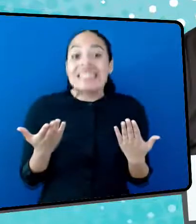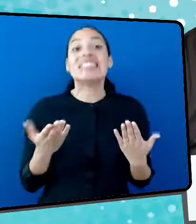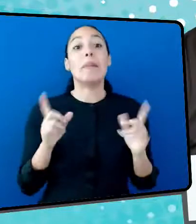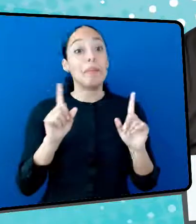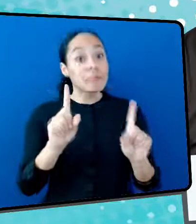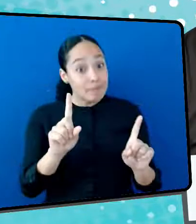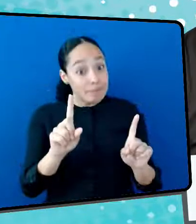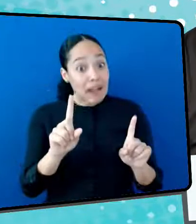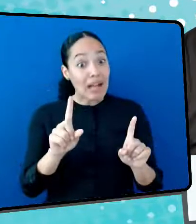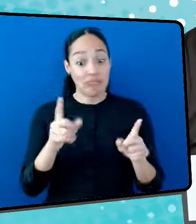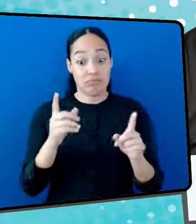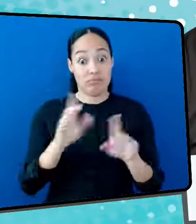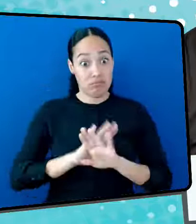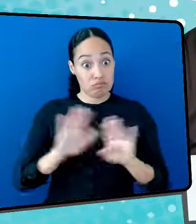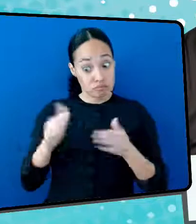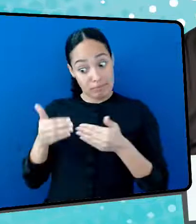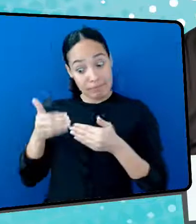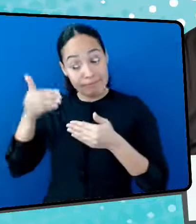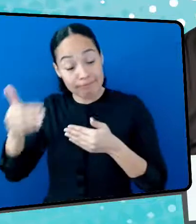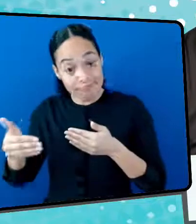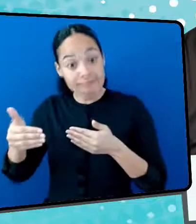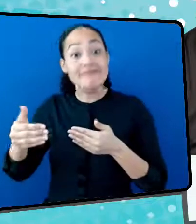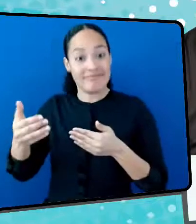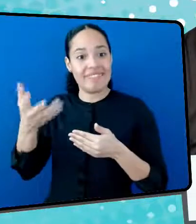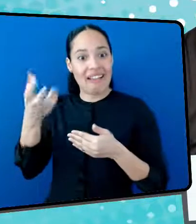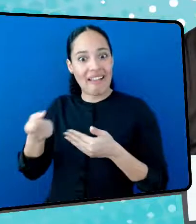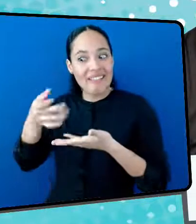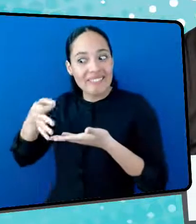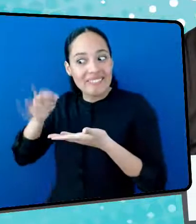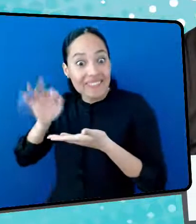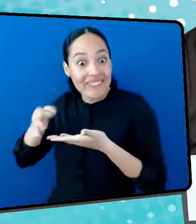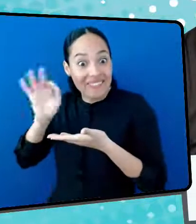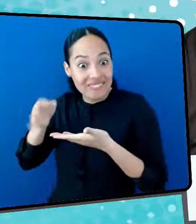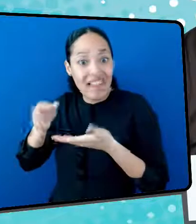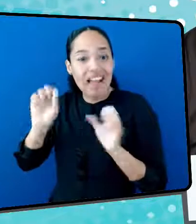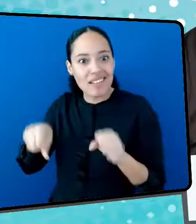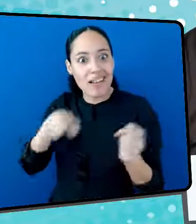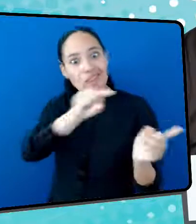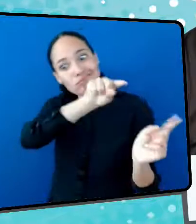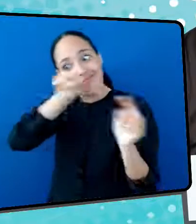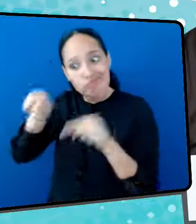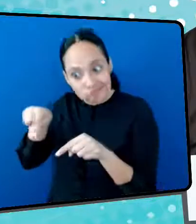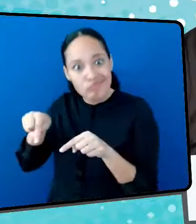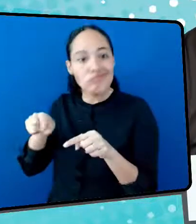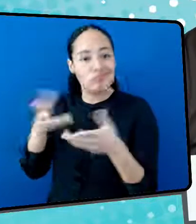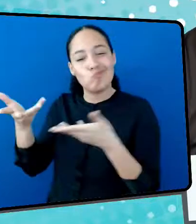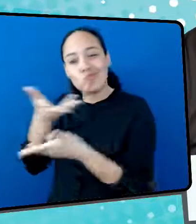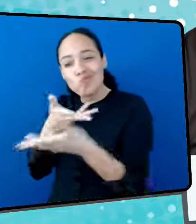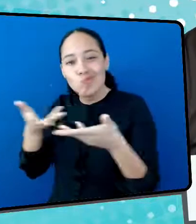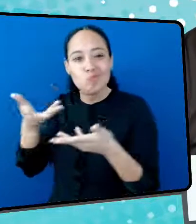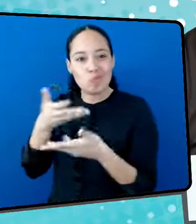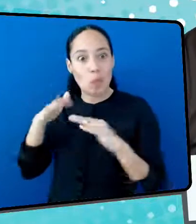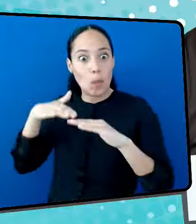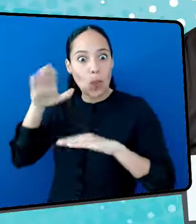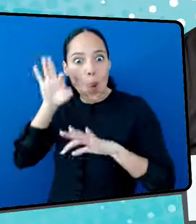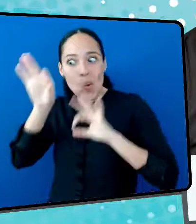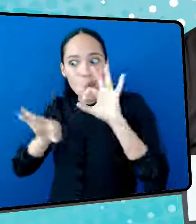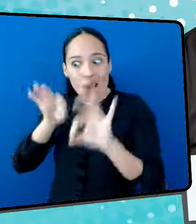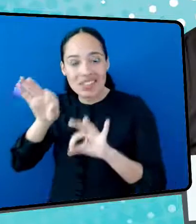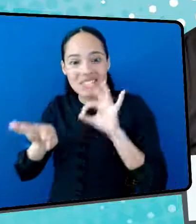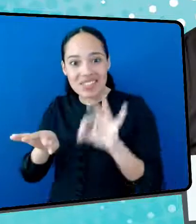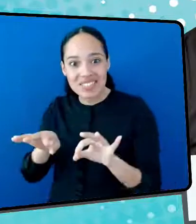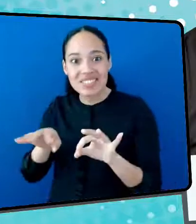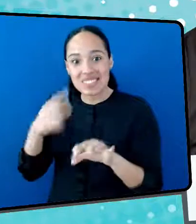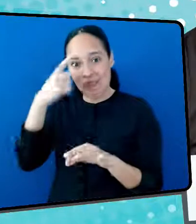straight after the show if you have further questions for Kenji. I certainly do, so get yourself in there early, otherwise I'll just be chatting the